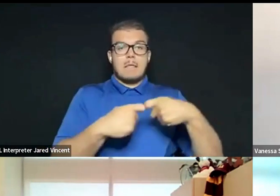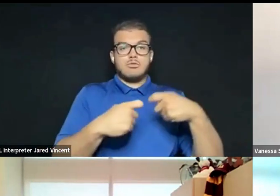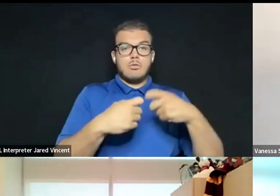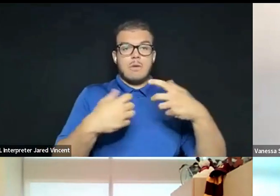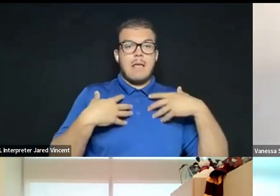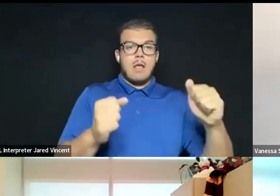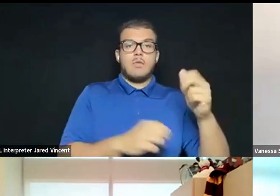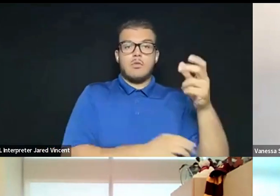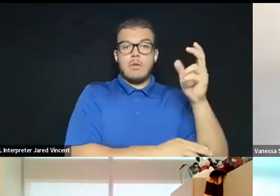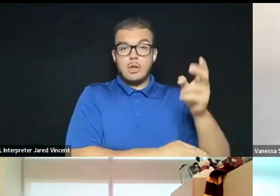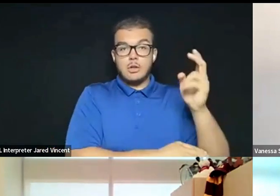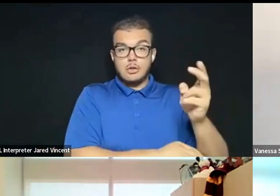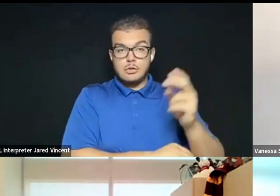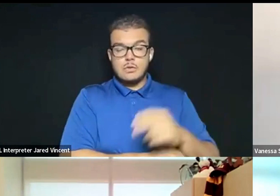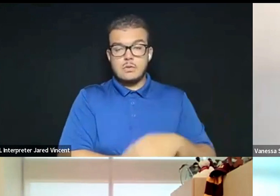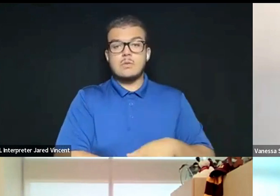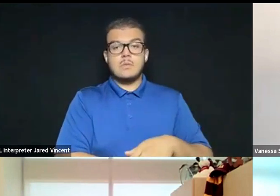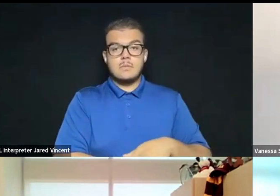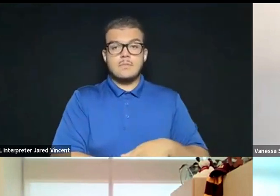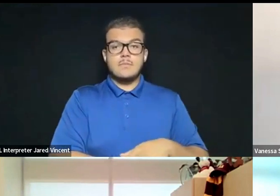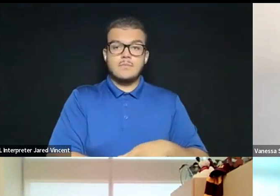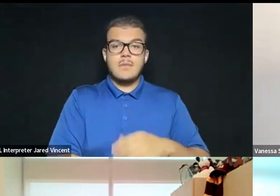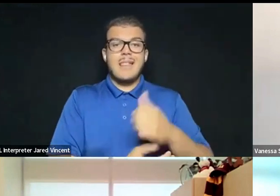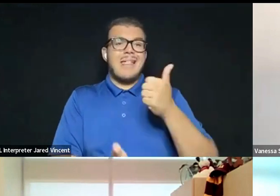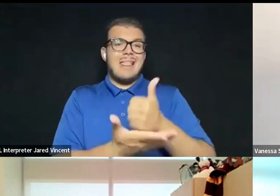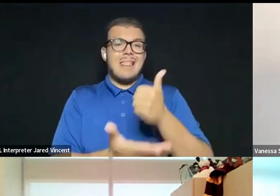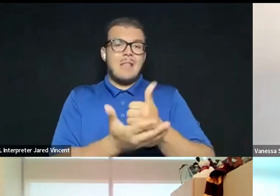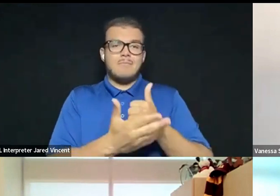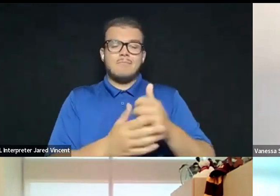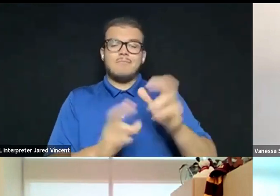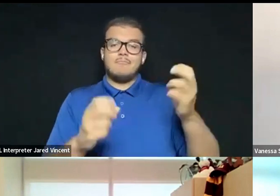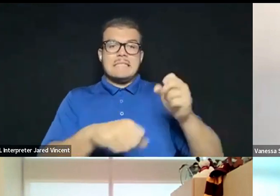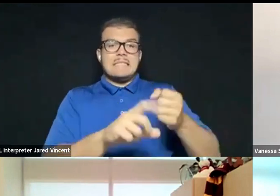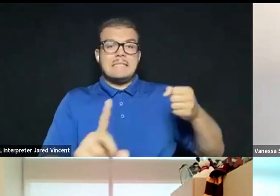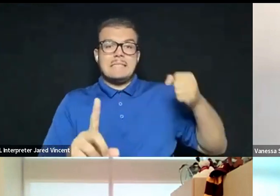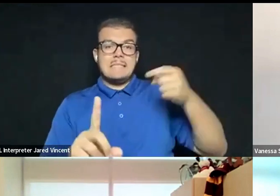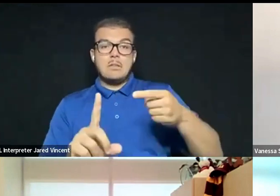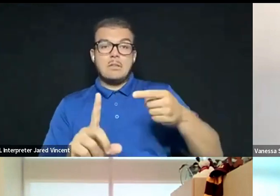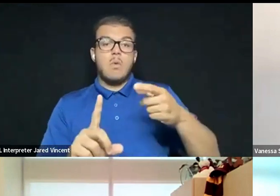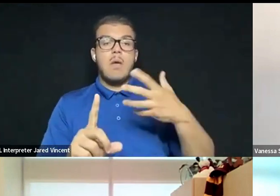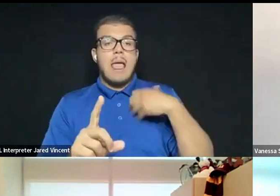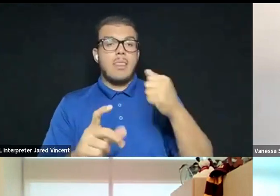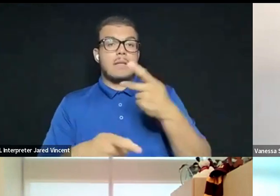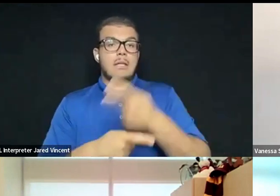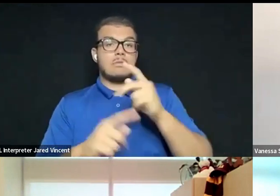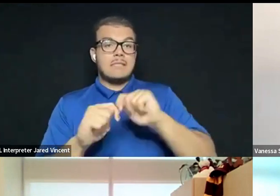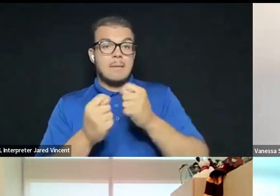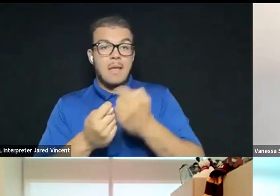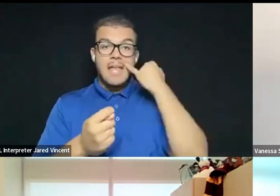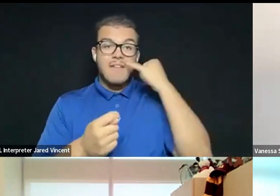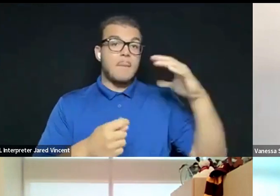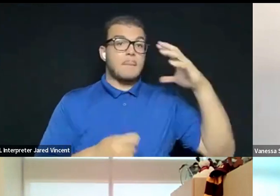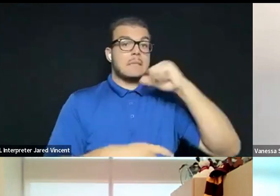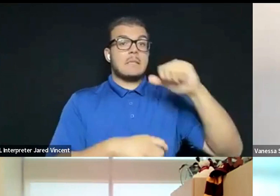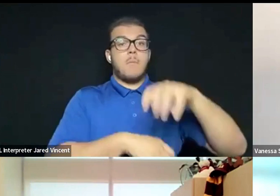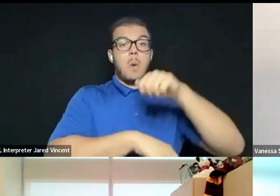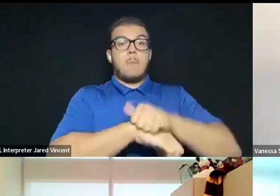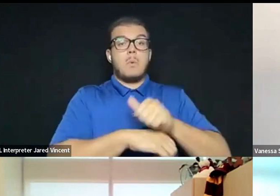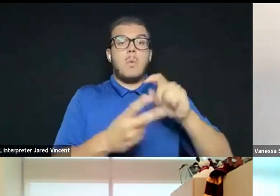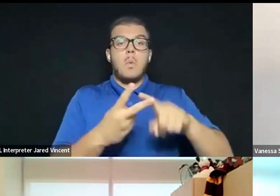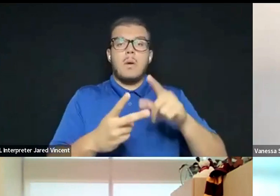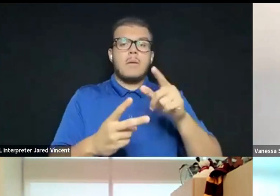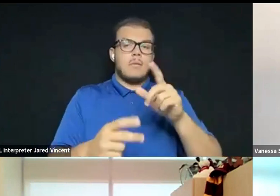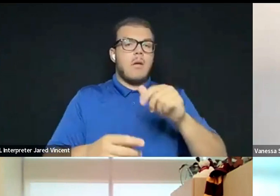records, which helped signal the healthcare team when patients missed appointments or they had